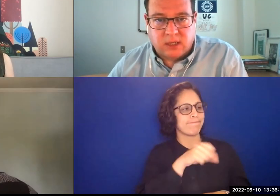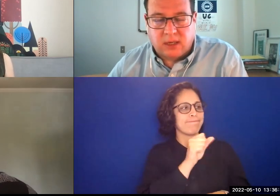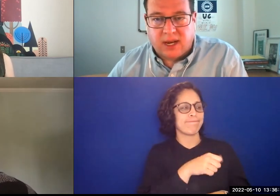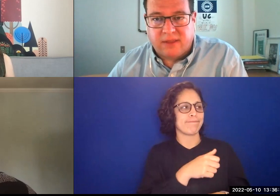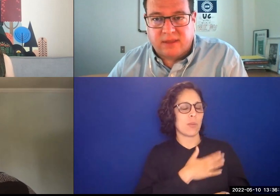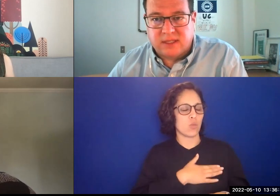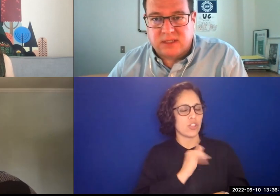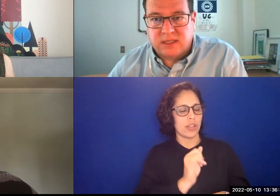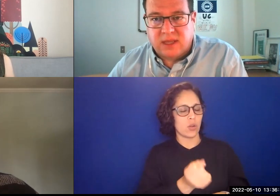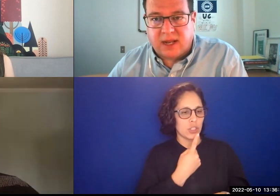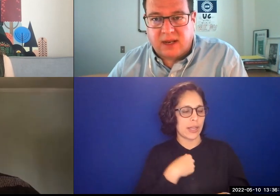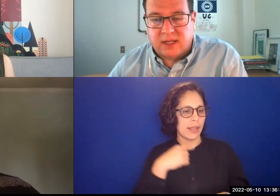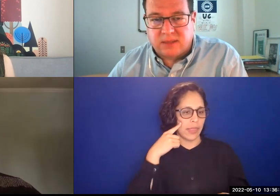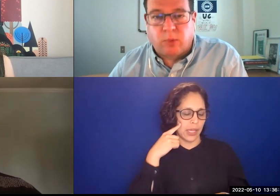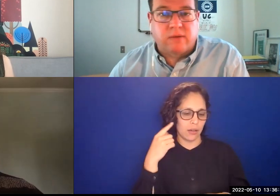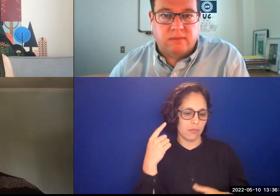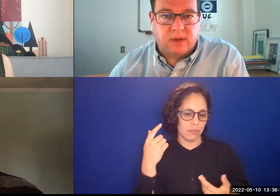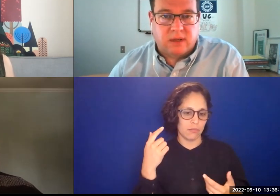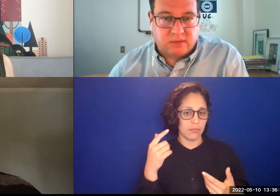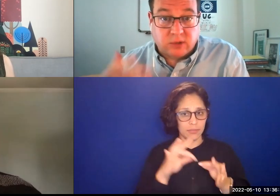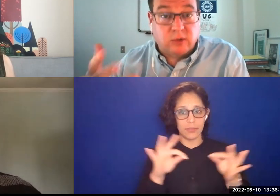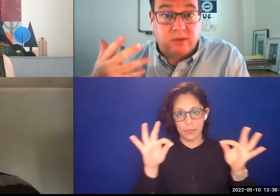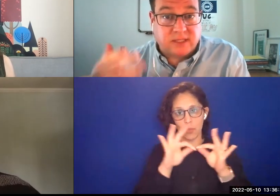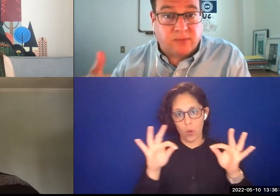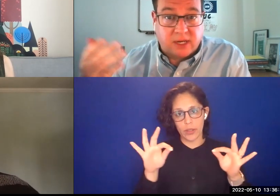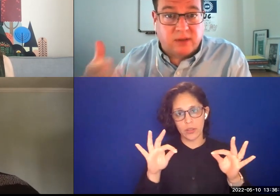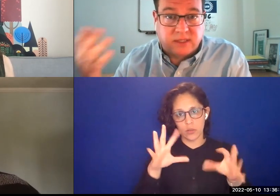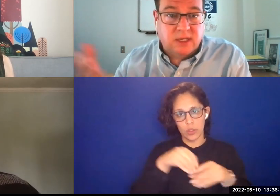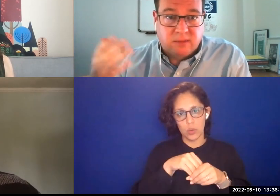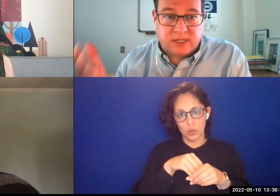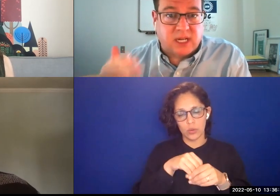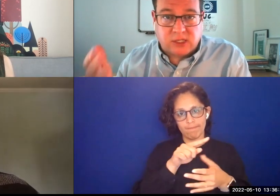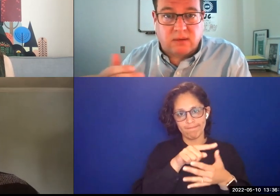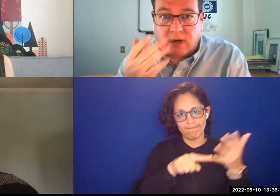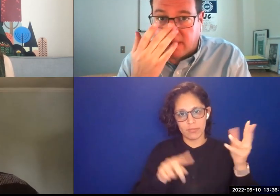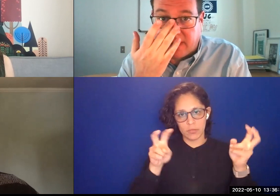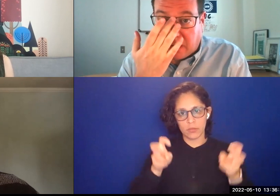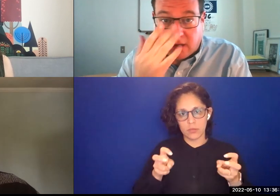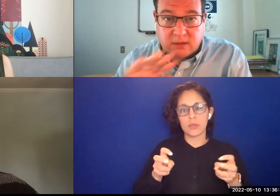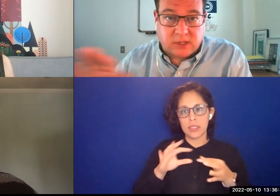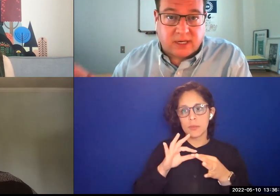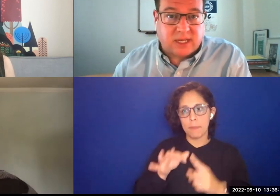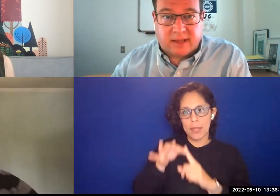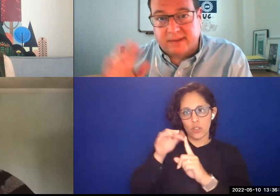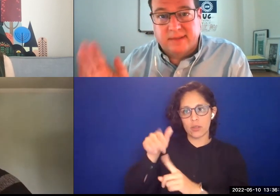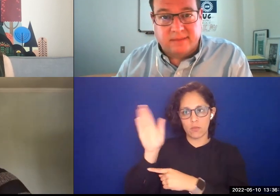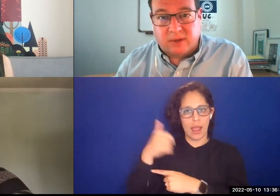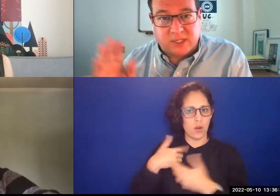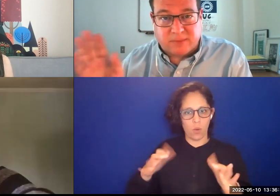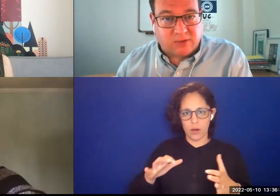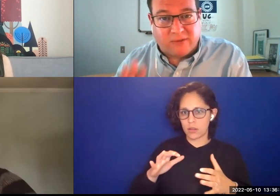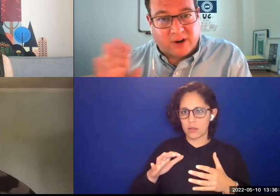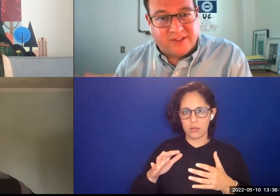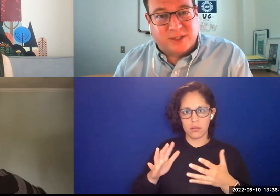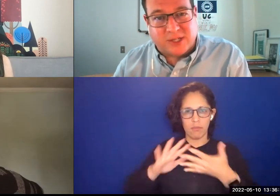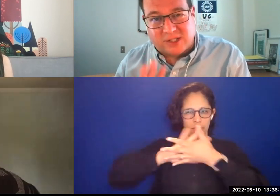the question. And I think that it's important to include that stuff. When I do this presentation, you know, I'm not at all trying to say, like, you know, what's